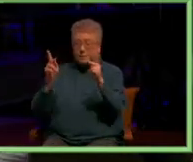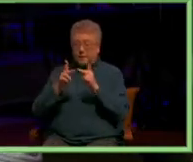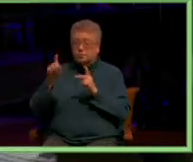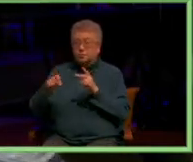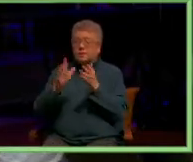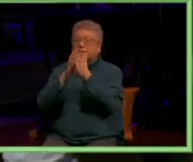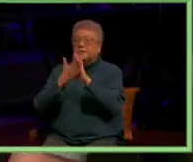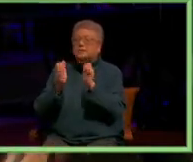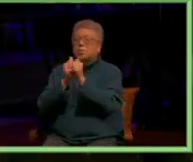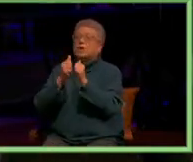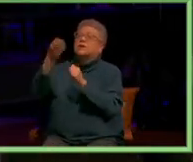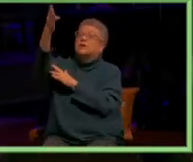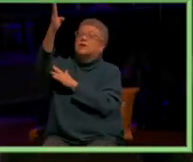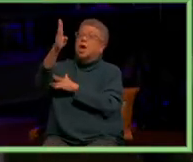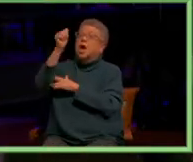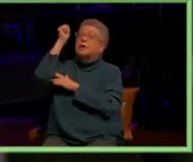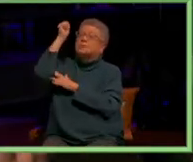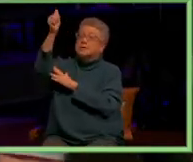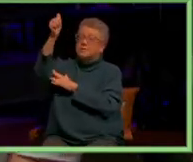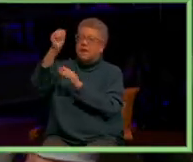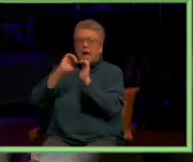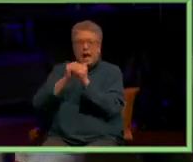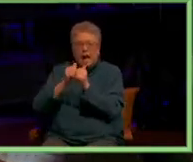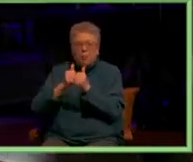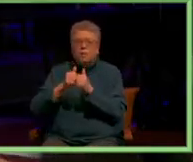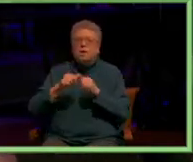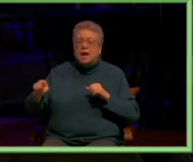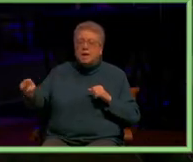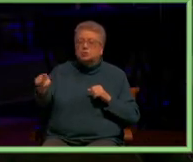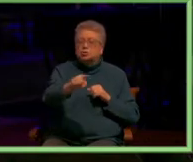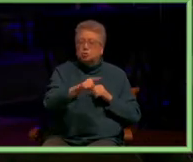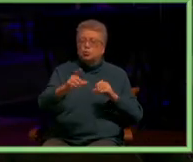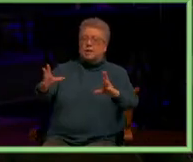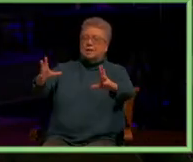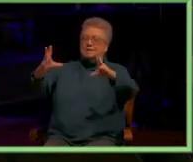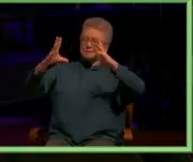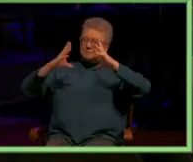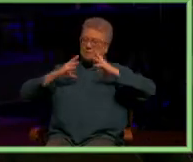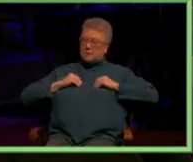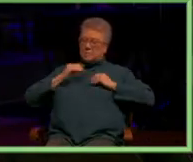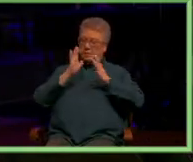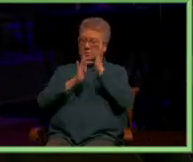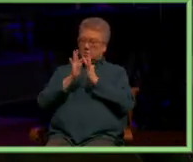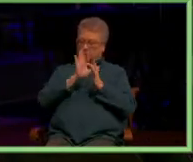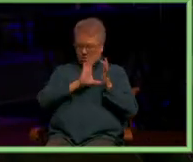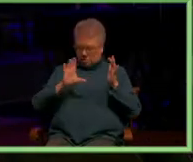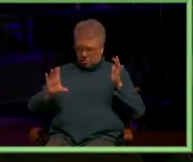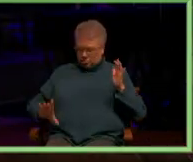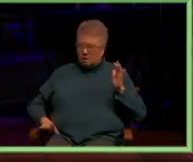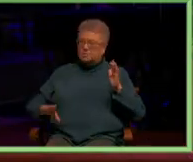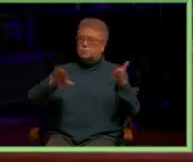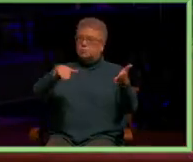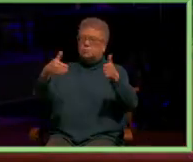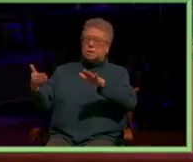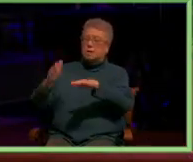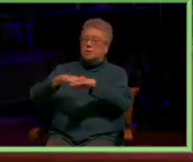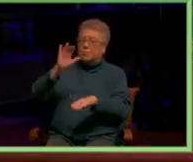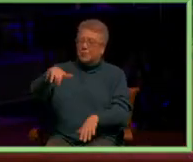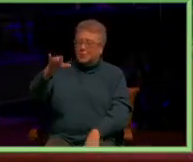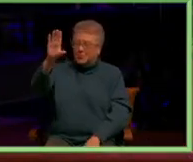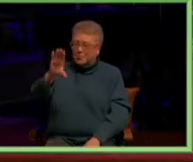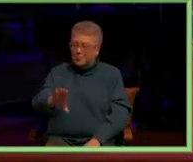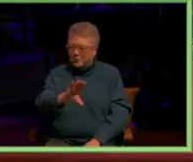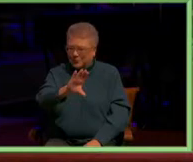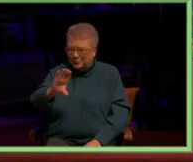with God himself, and the only way that begins is by coming to Christ who died on the cross. And he says in